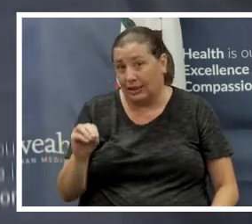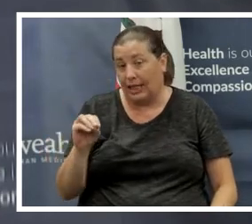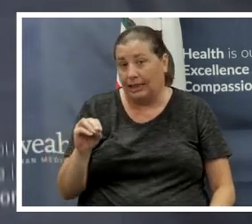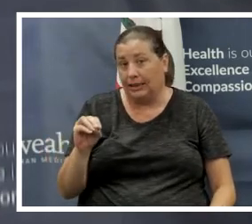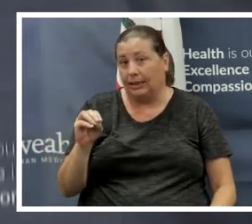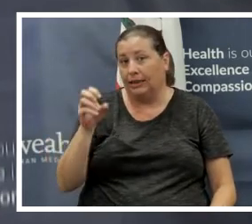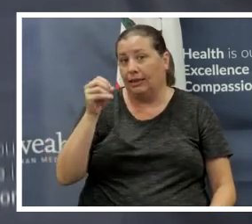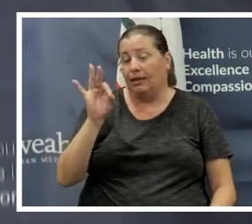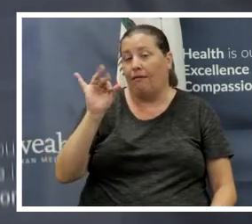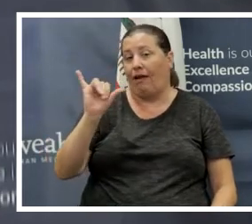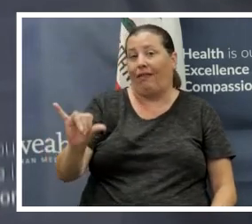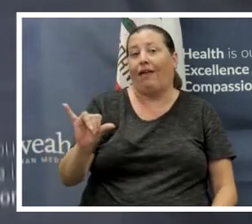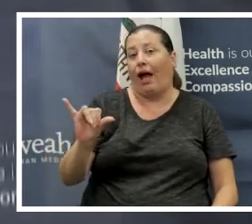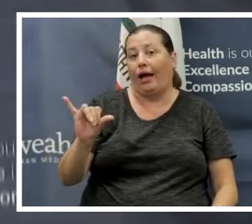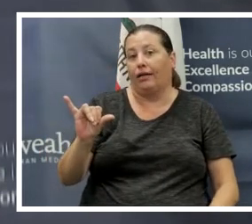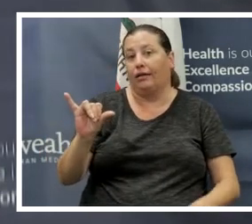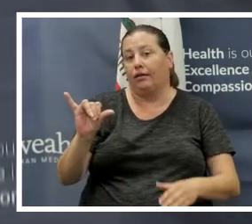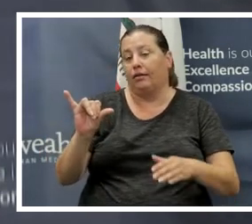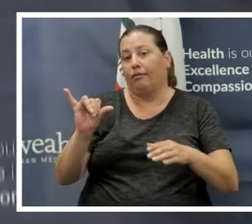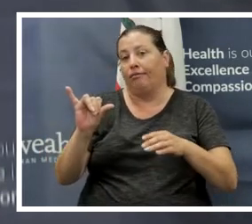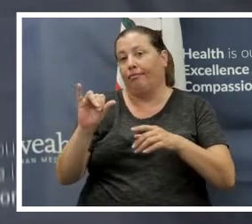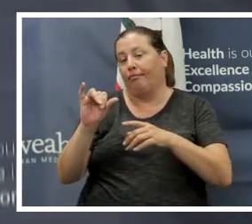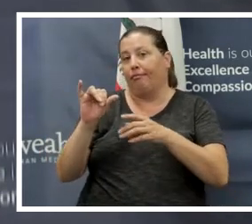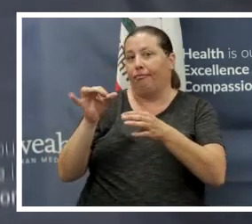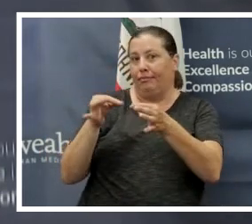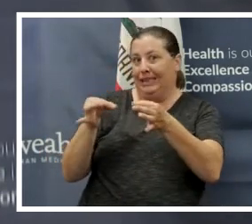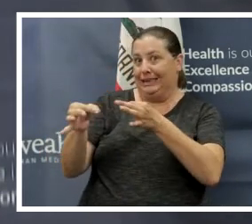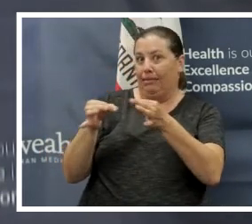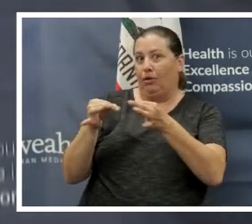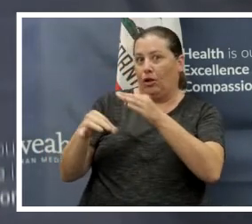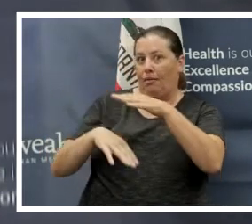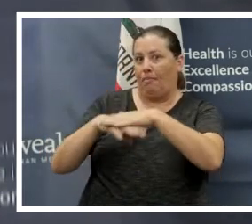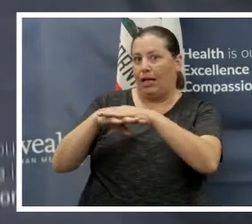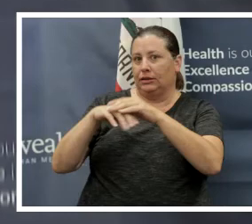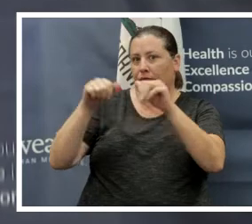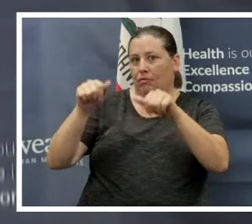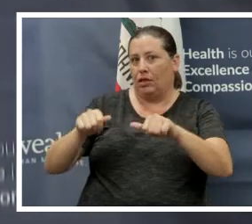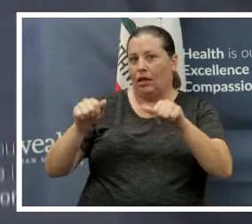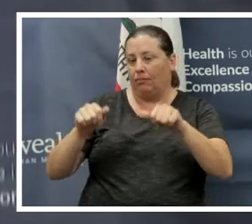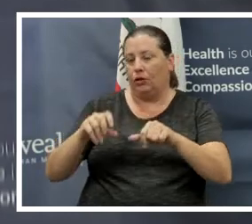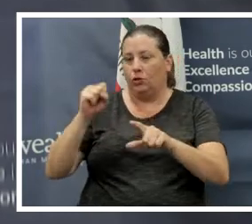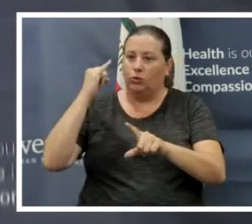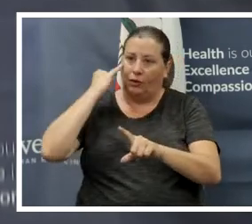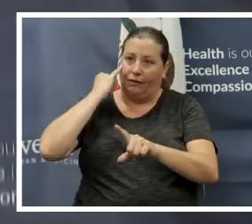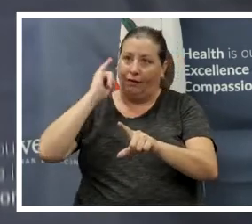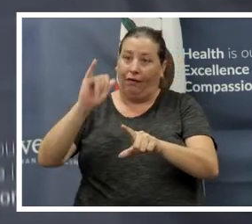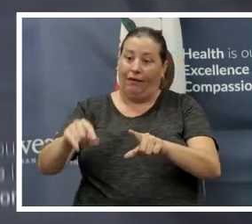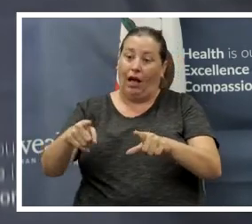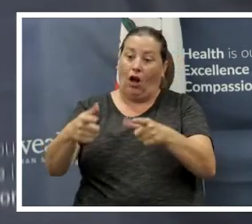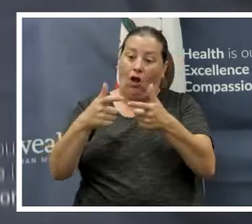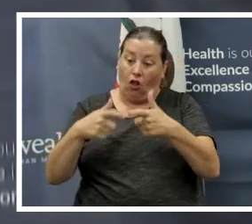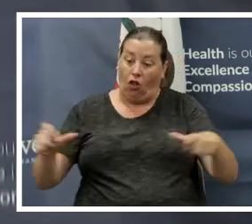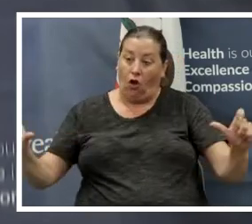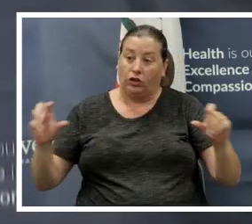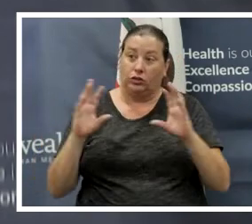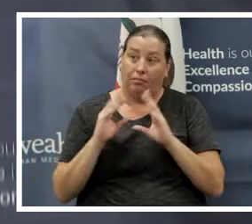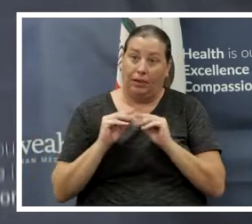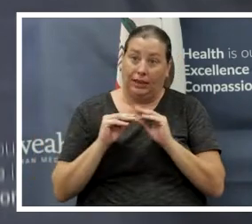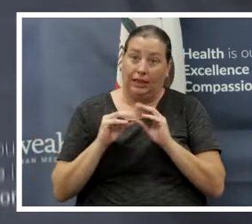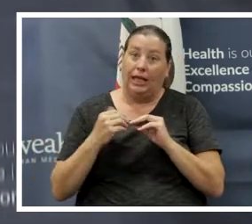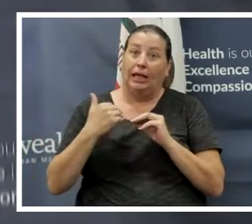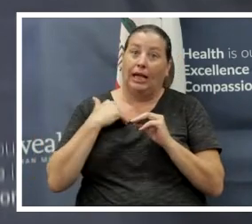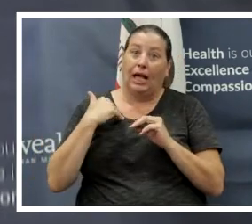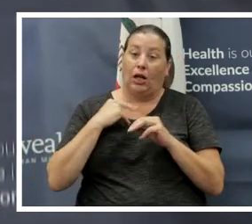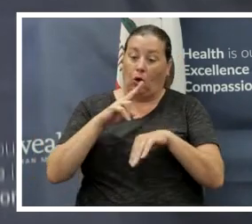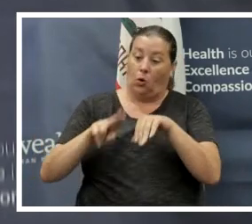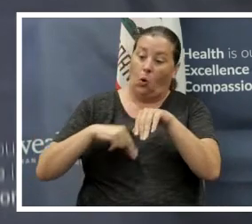that stipulated maximum capacity. So if that large meeting area had a normal capacity